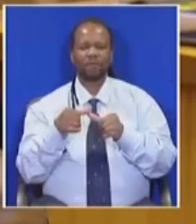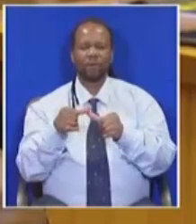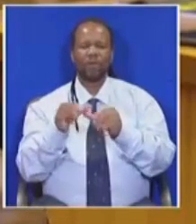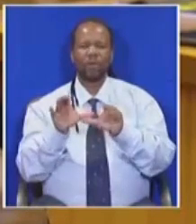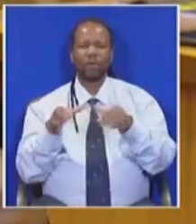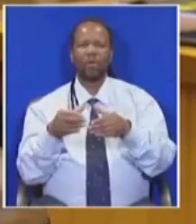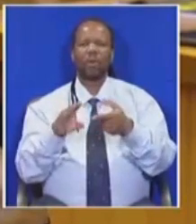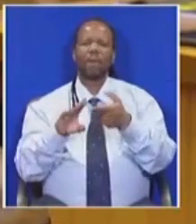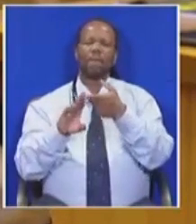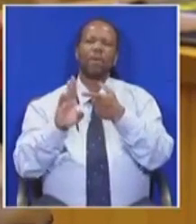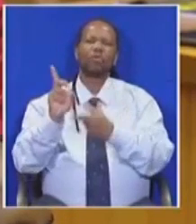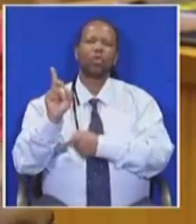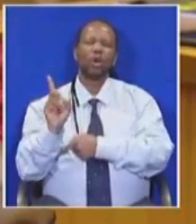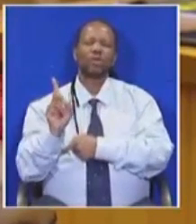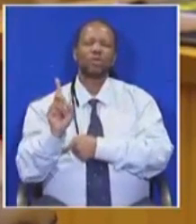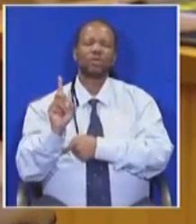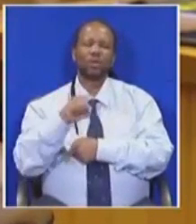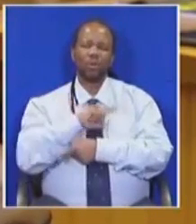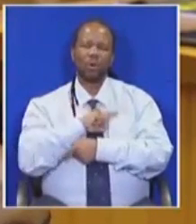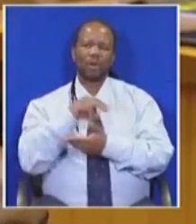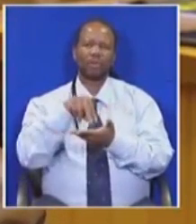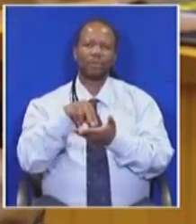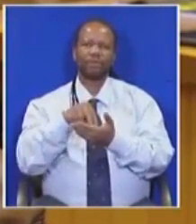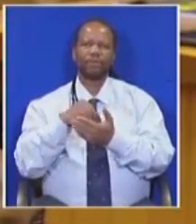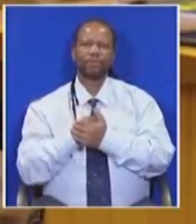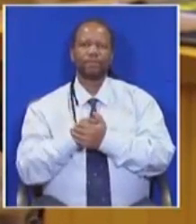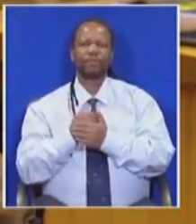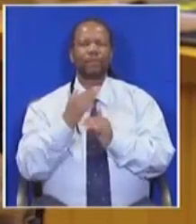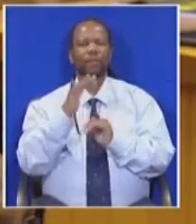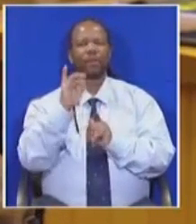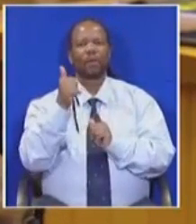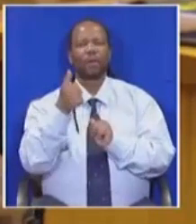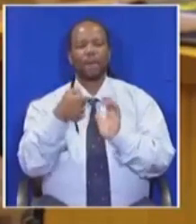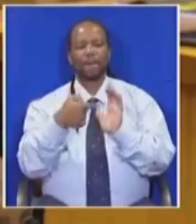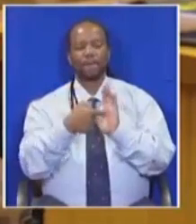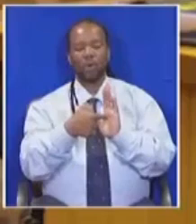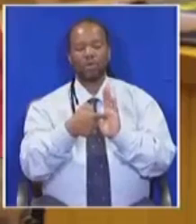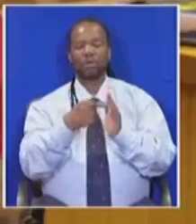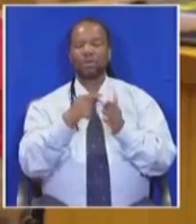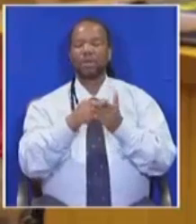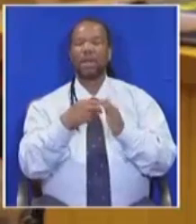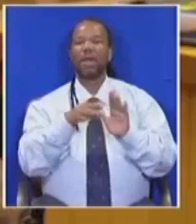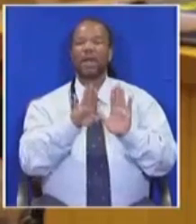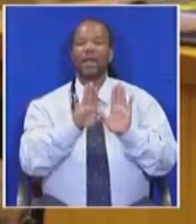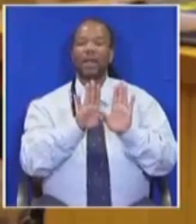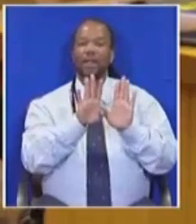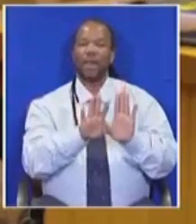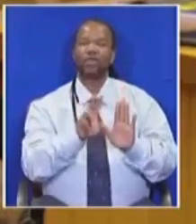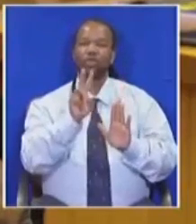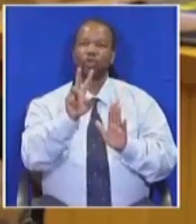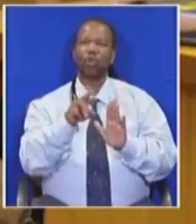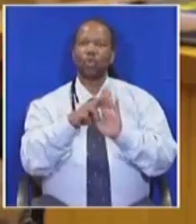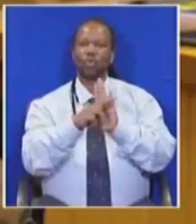point on which you are rising? This is the point of 92 in terms of the rules. We